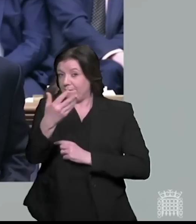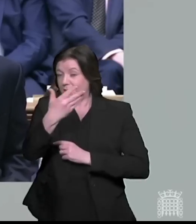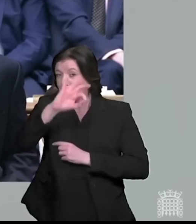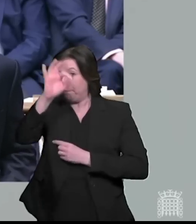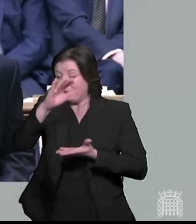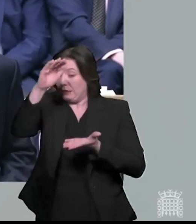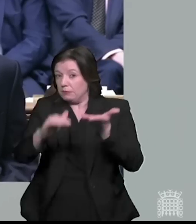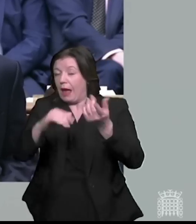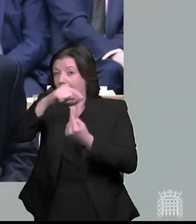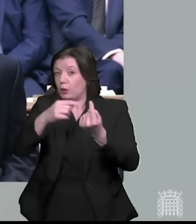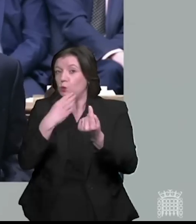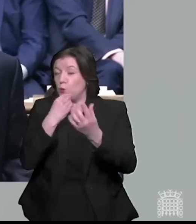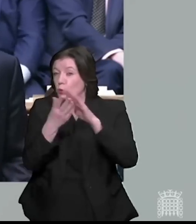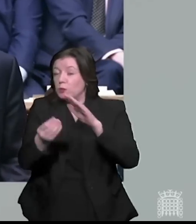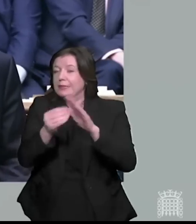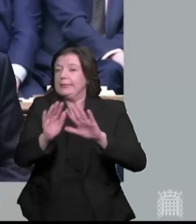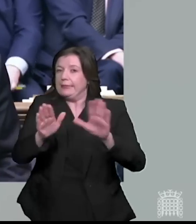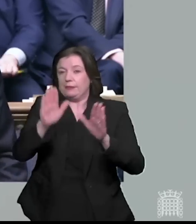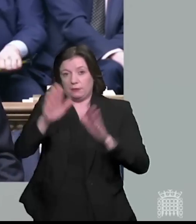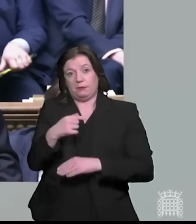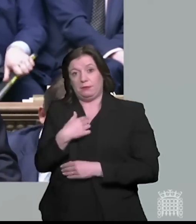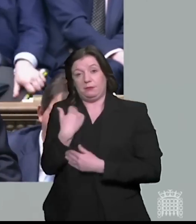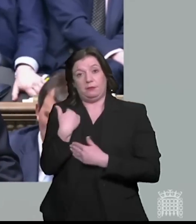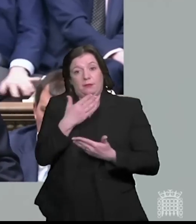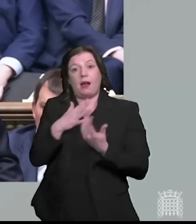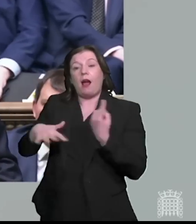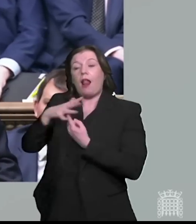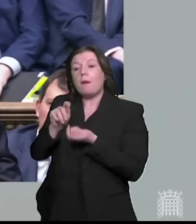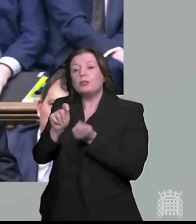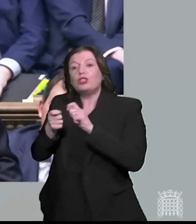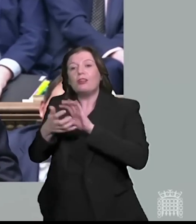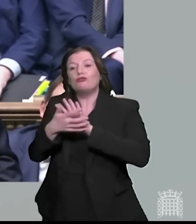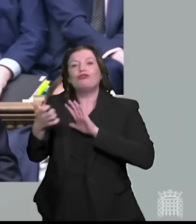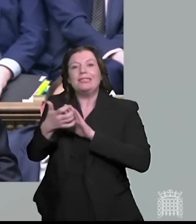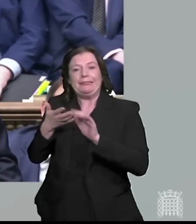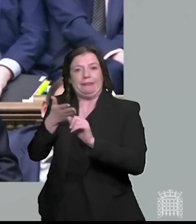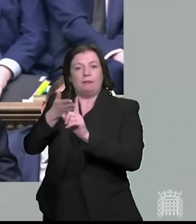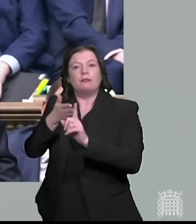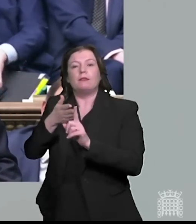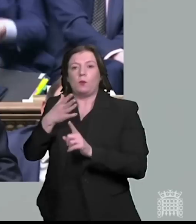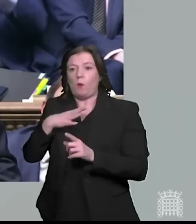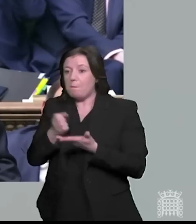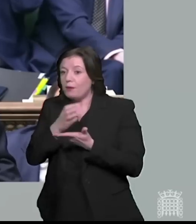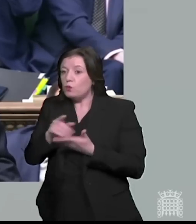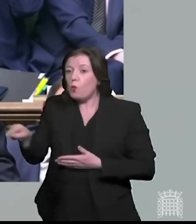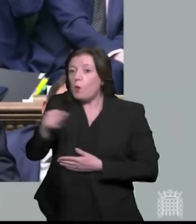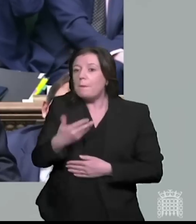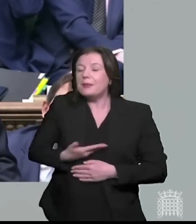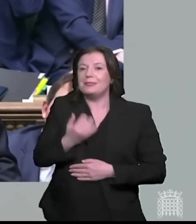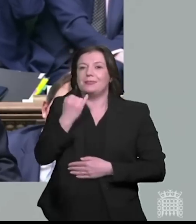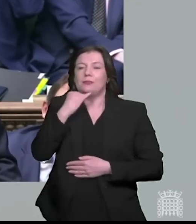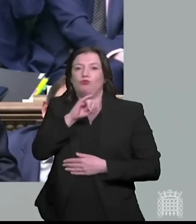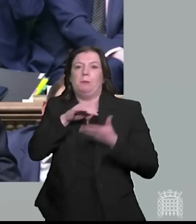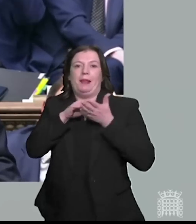15%. And to support her efforts, I'll extend the Climate Change Agreement Scheme for 2 years to allow eligible businesses £600